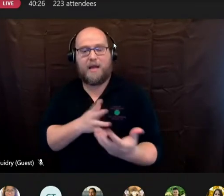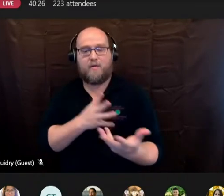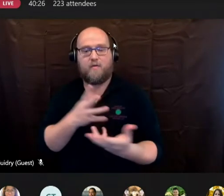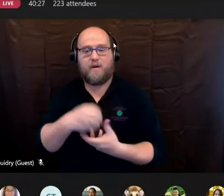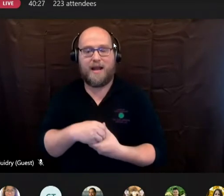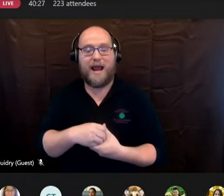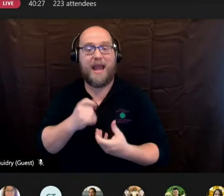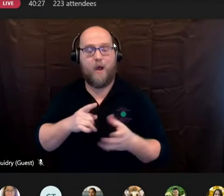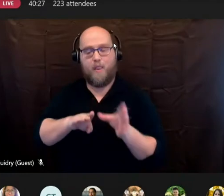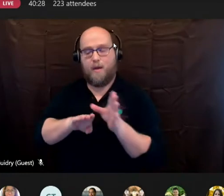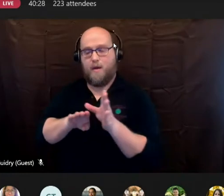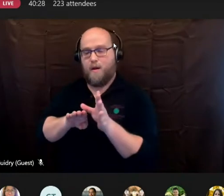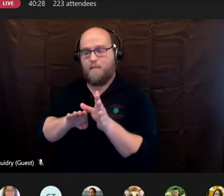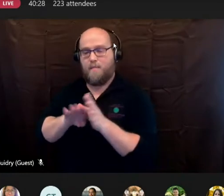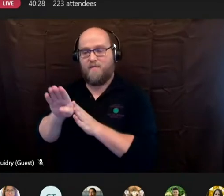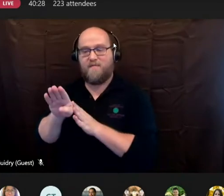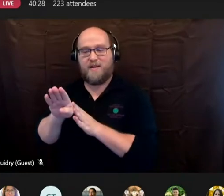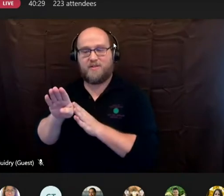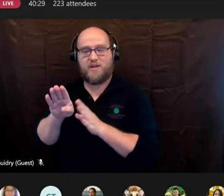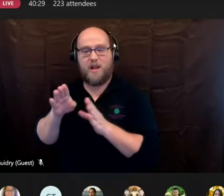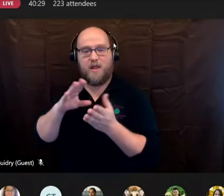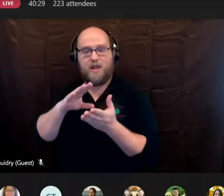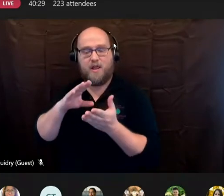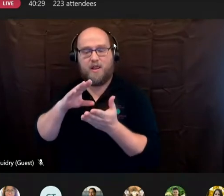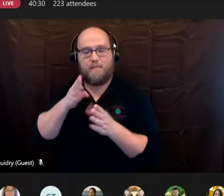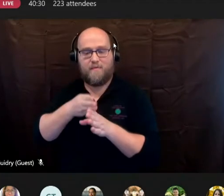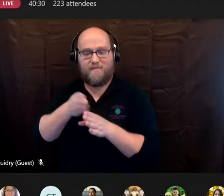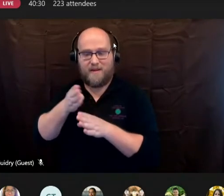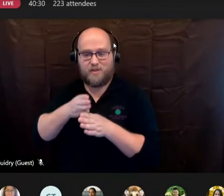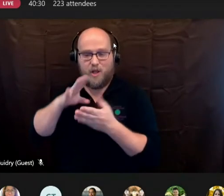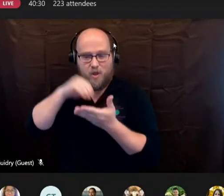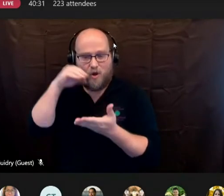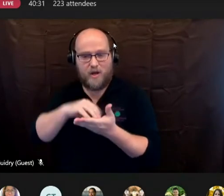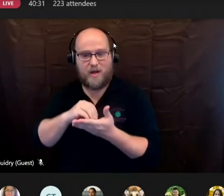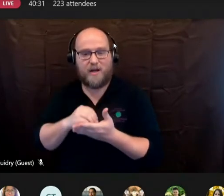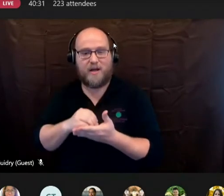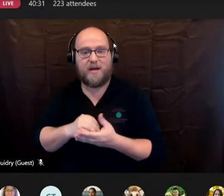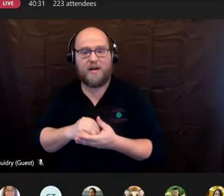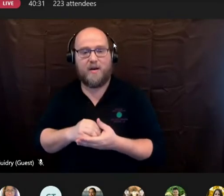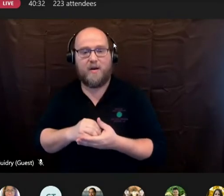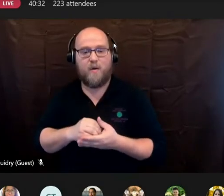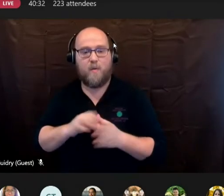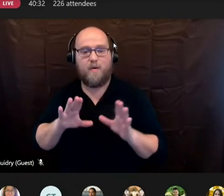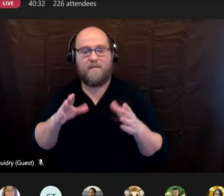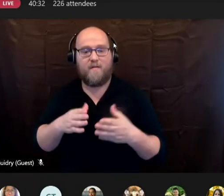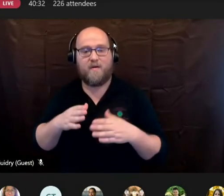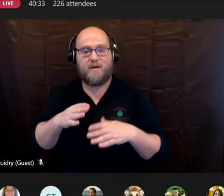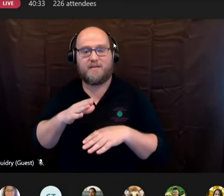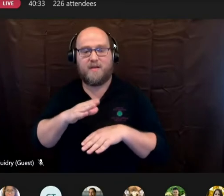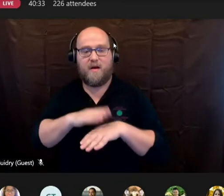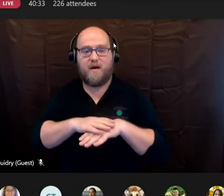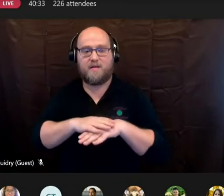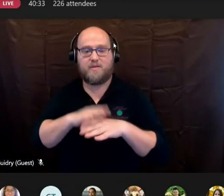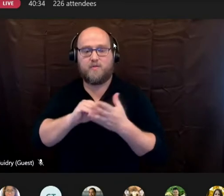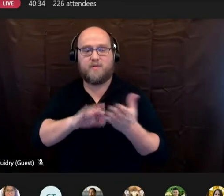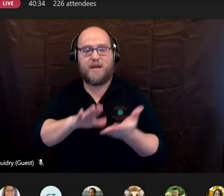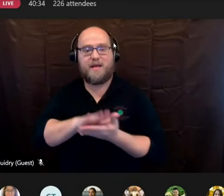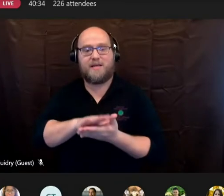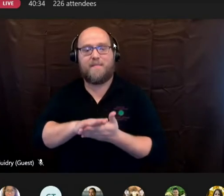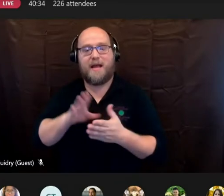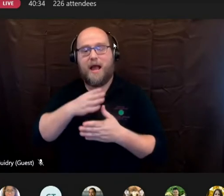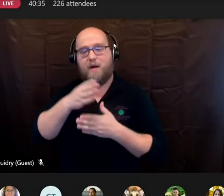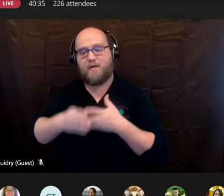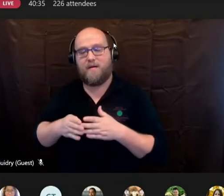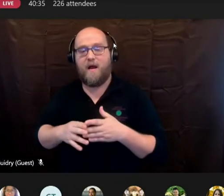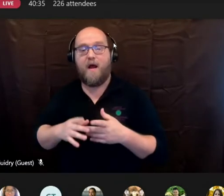and student academic outcomes. First, we will be providing training on culture of care practices that